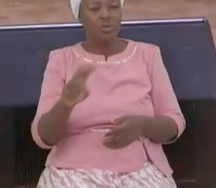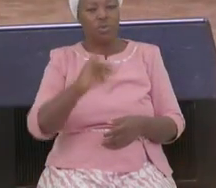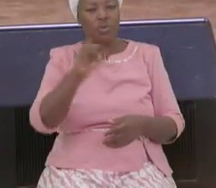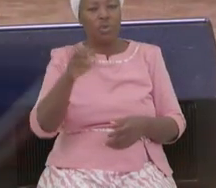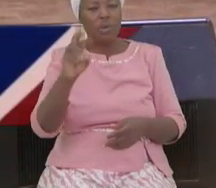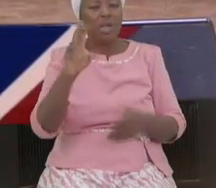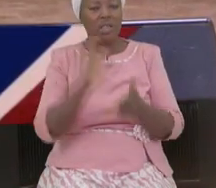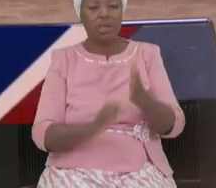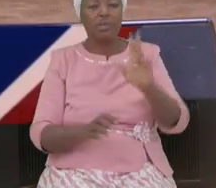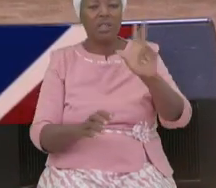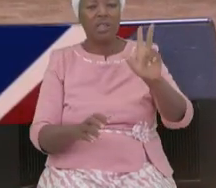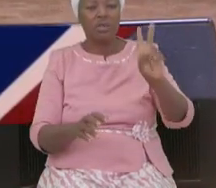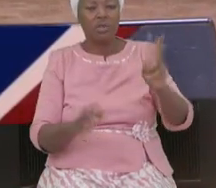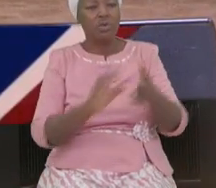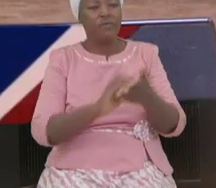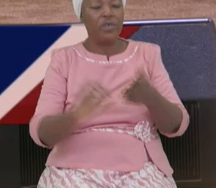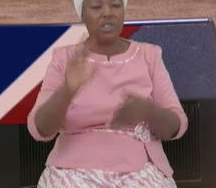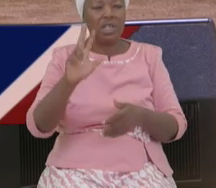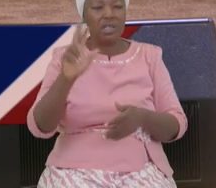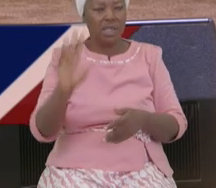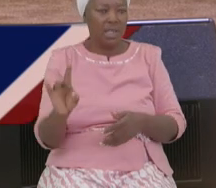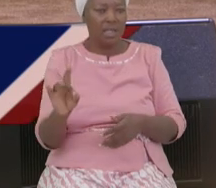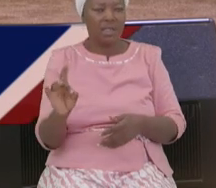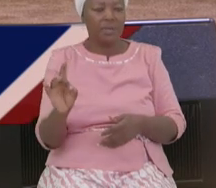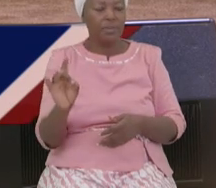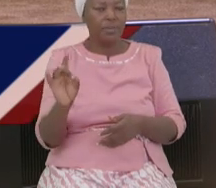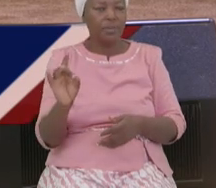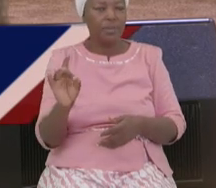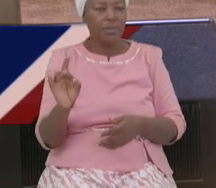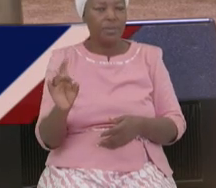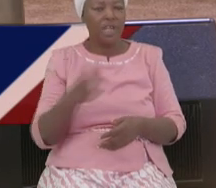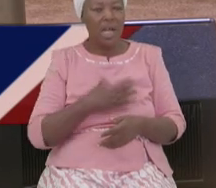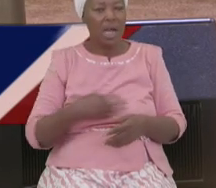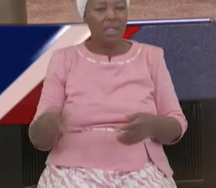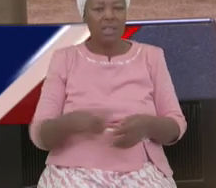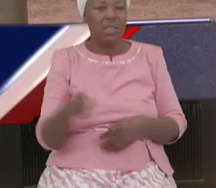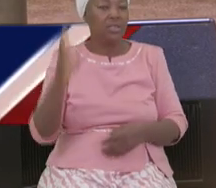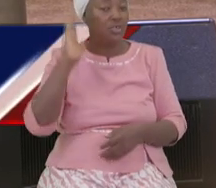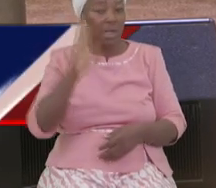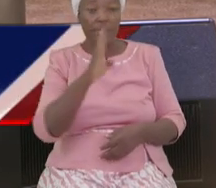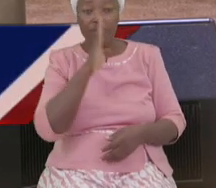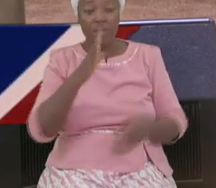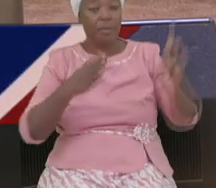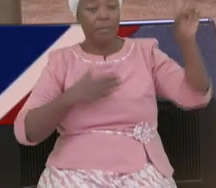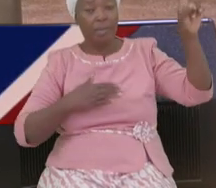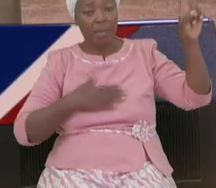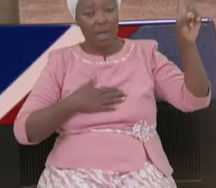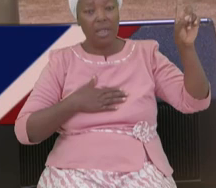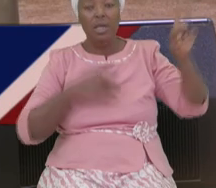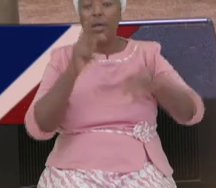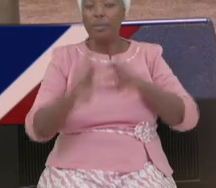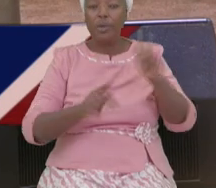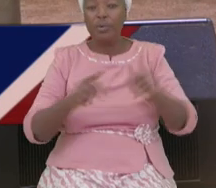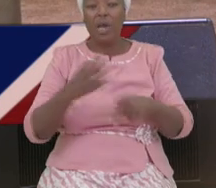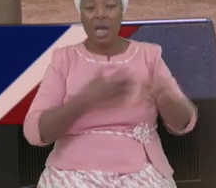at verse 38. In chapter 32, verse 38, and they shall be my people, and I